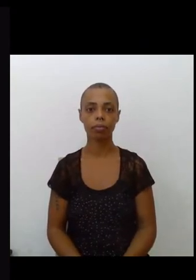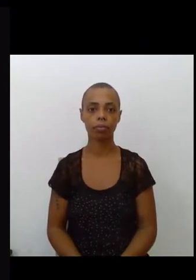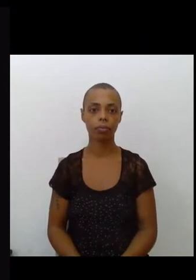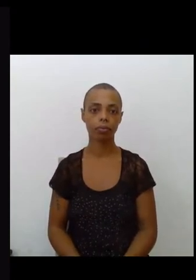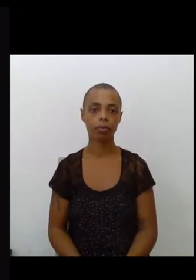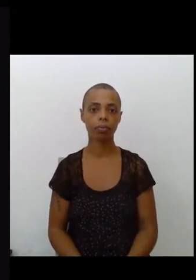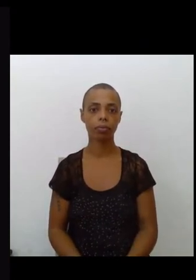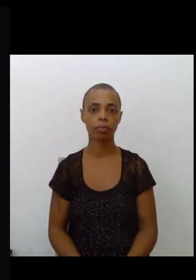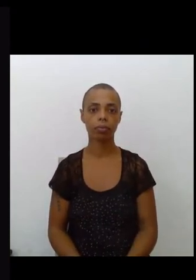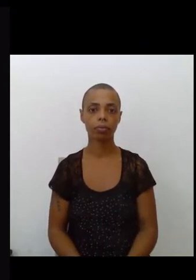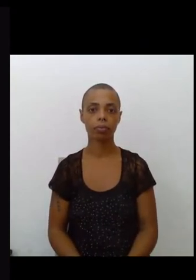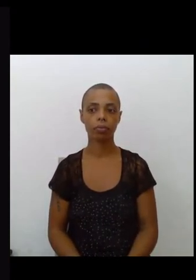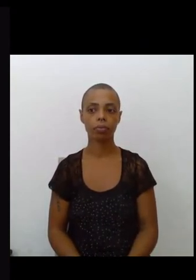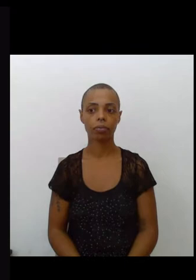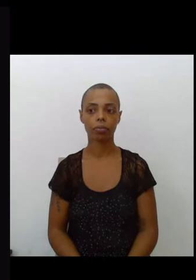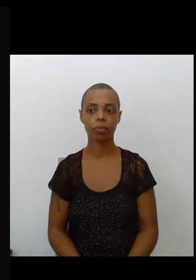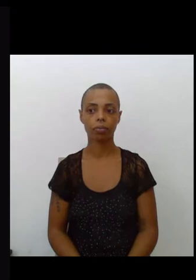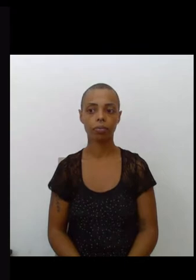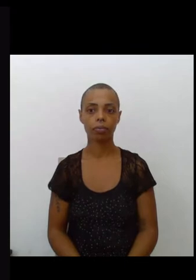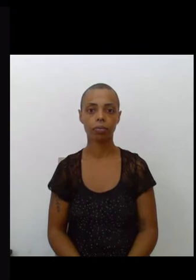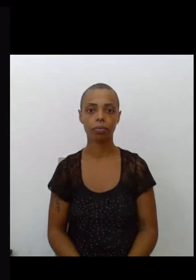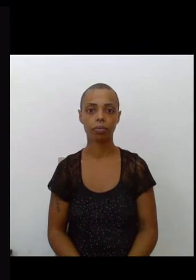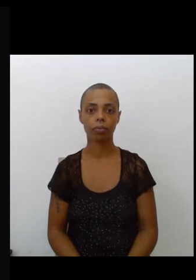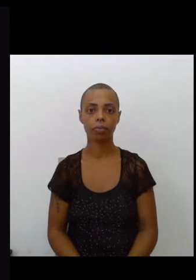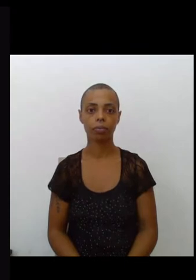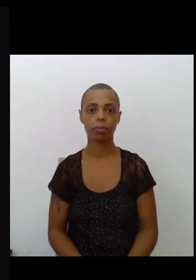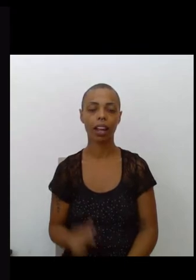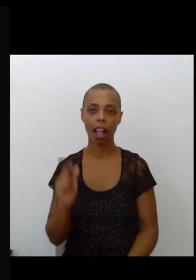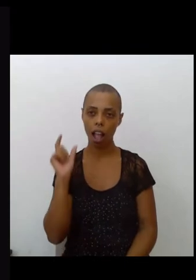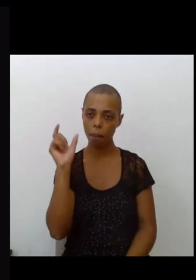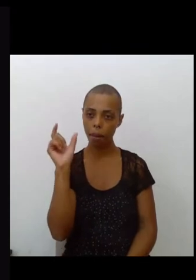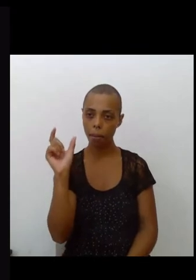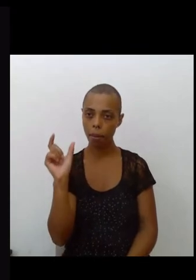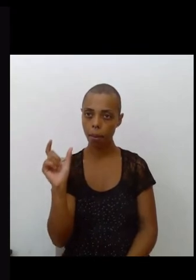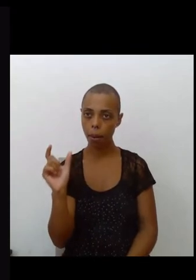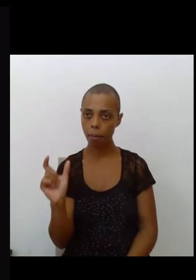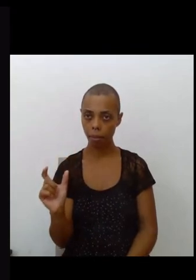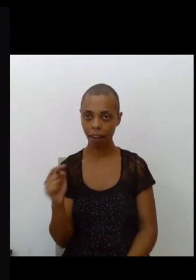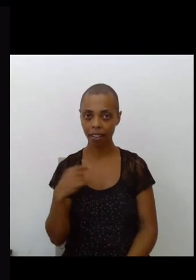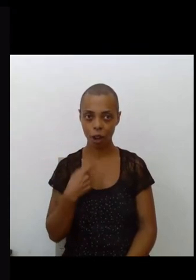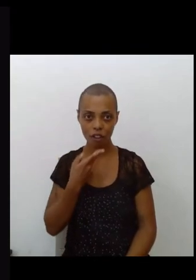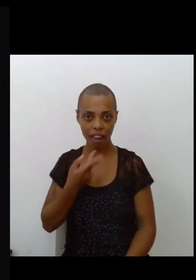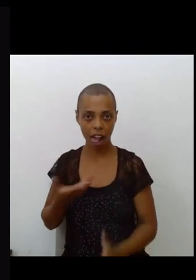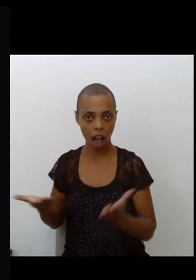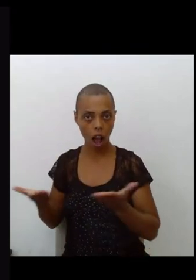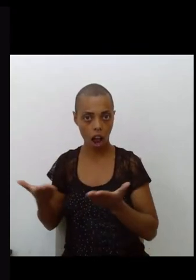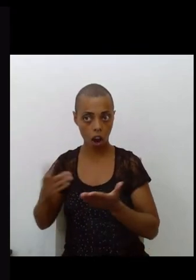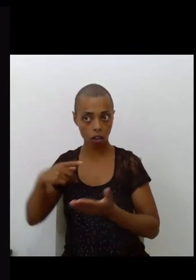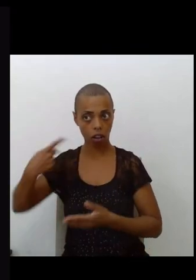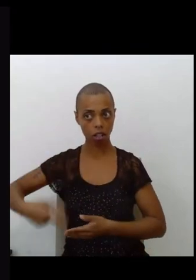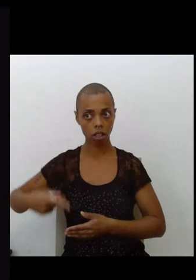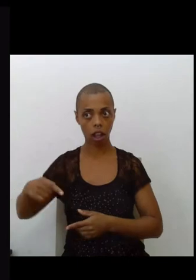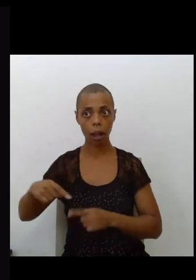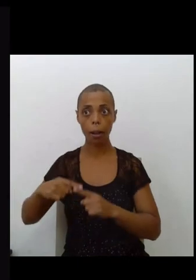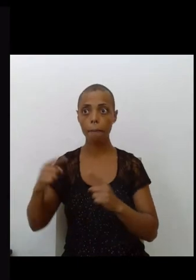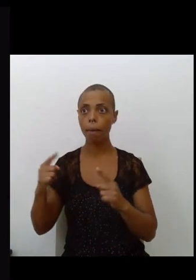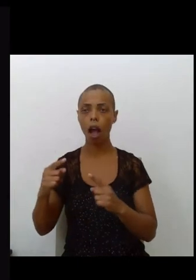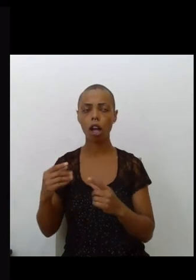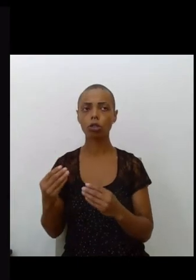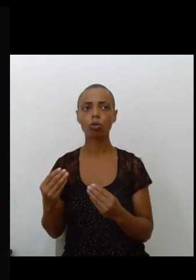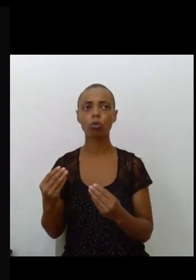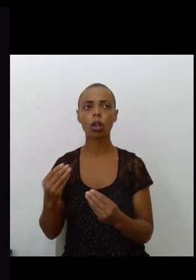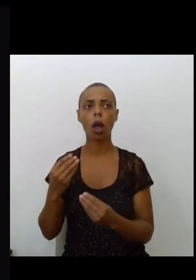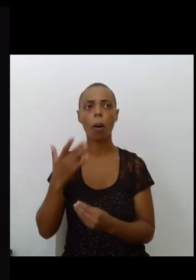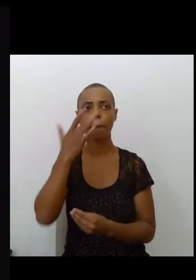these local terminologies did not limit experiences of those who practiced or were named